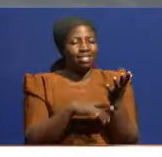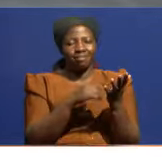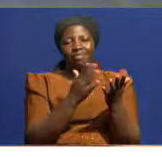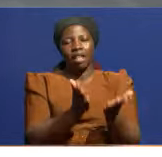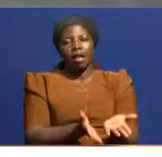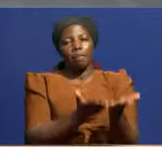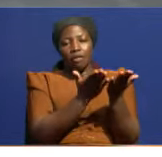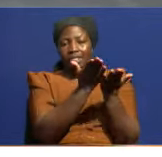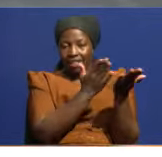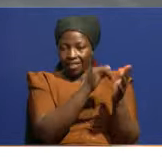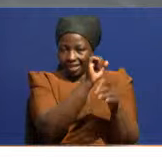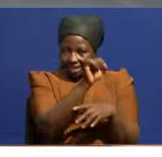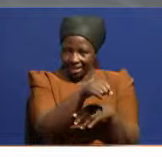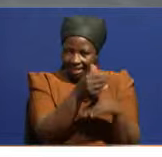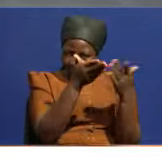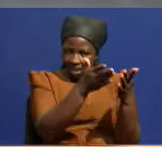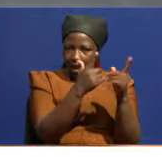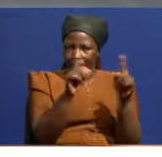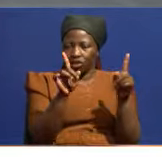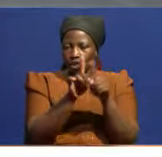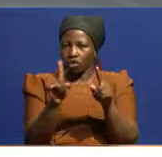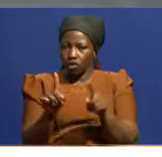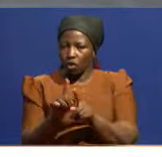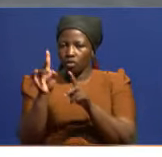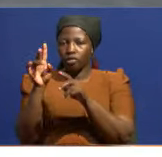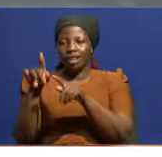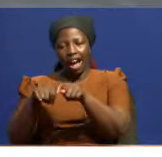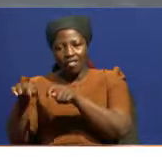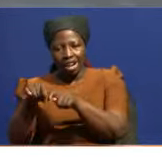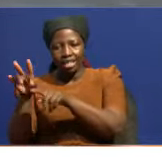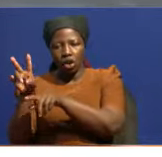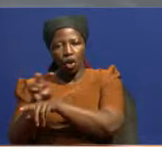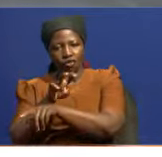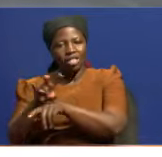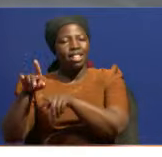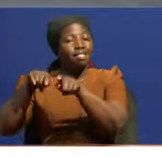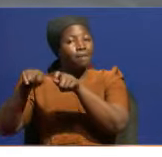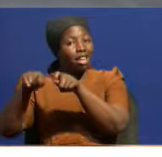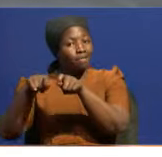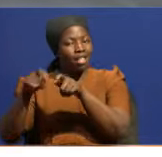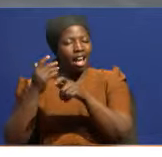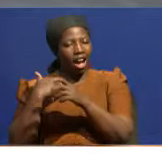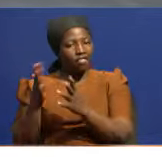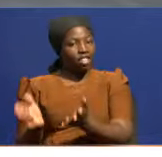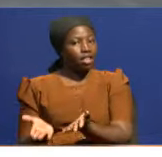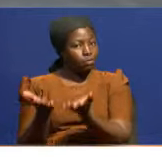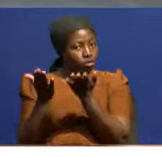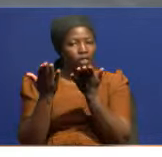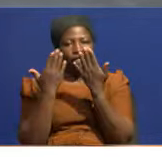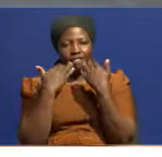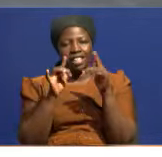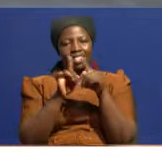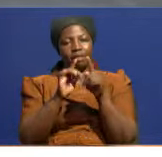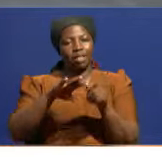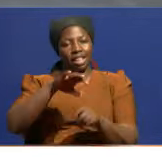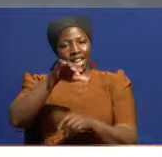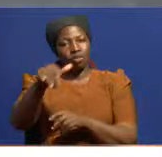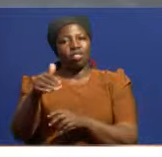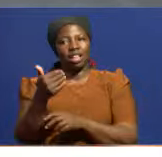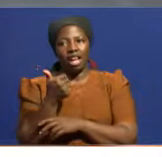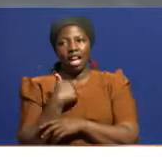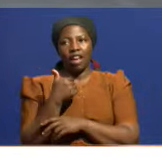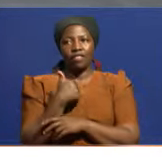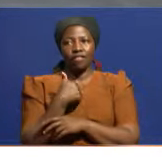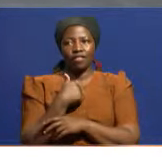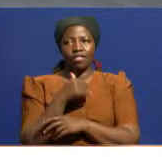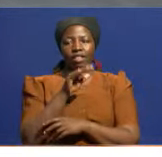changes have improved governance and oversight in management. He further said that the county has revived the bus rapid